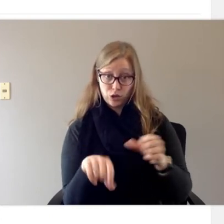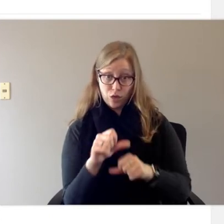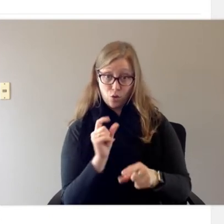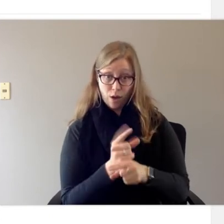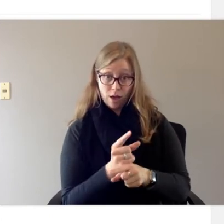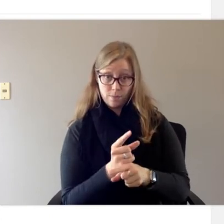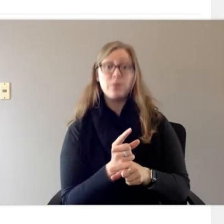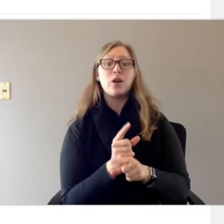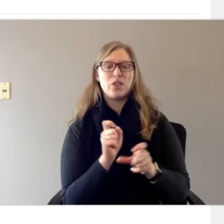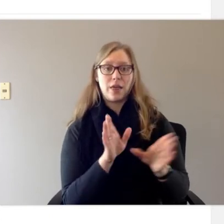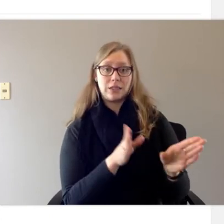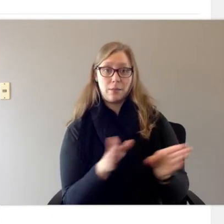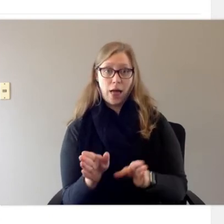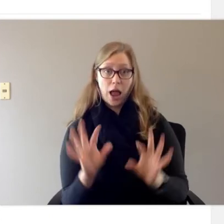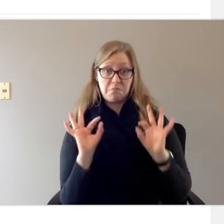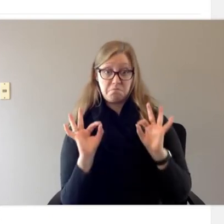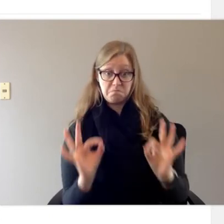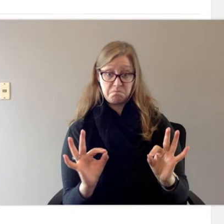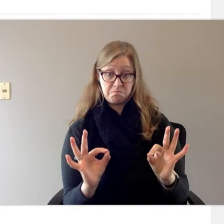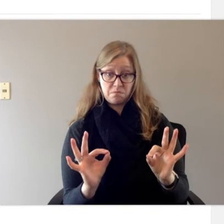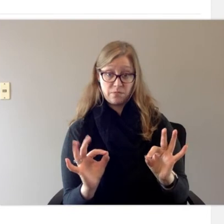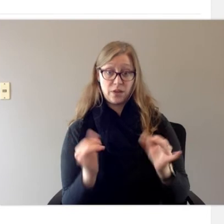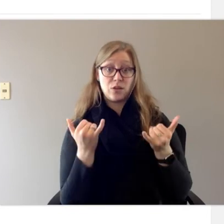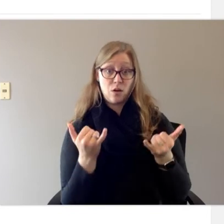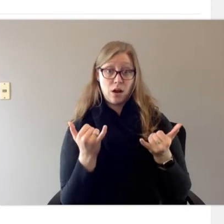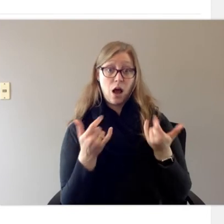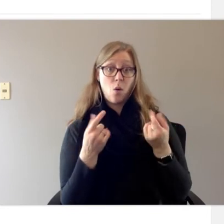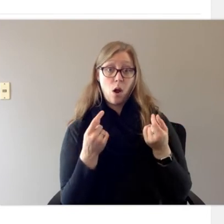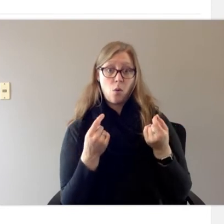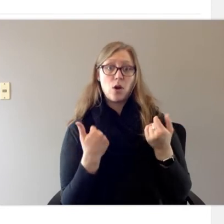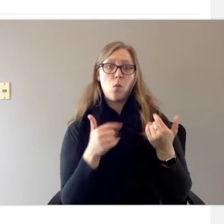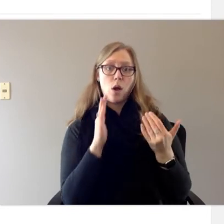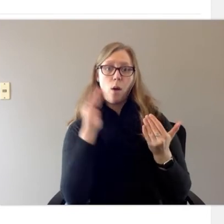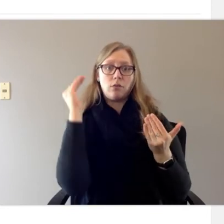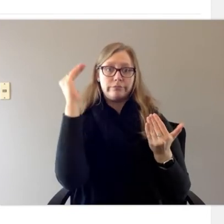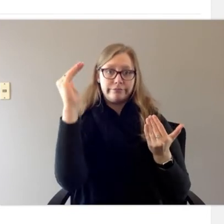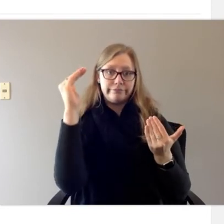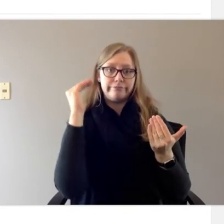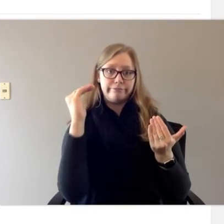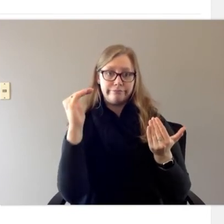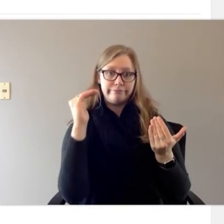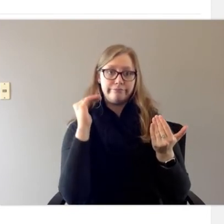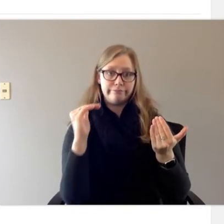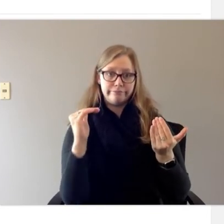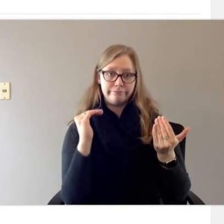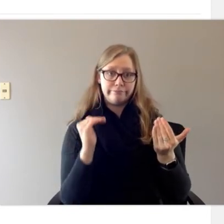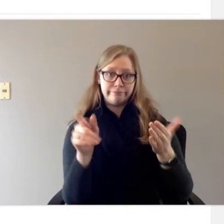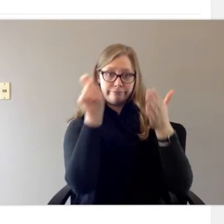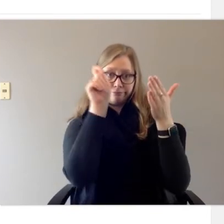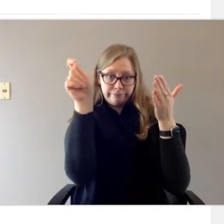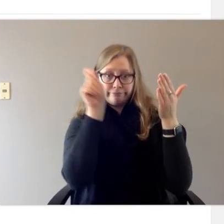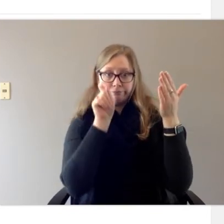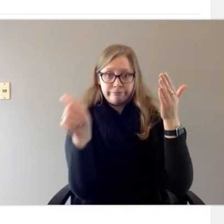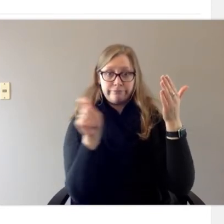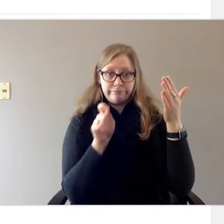step make those statements. And so the first thing we're going to do is we're going to write down what we were given. So we're going to